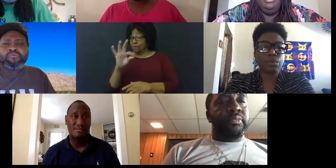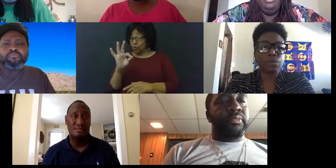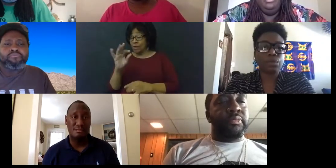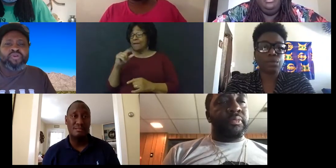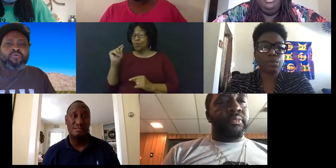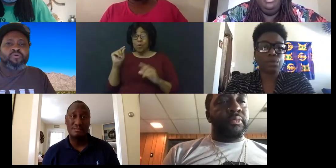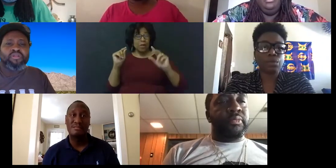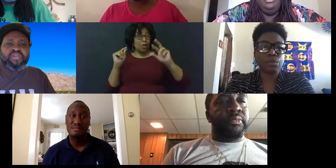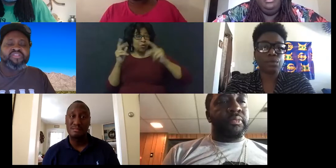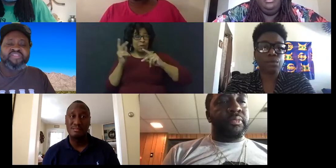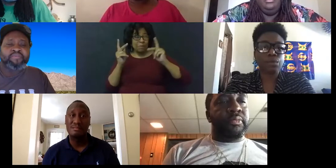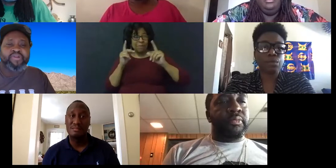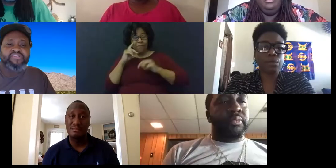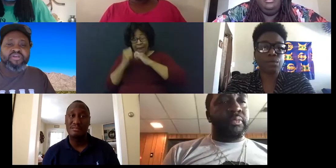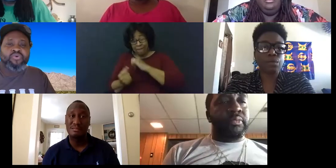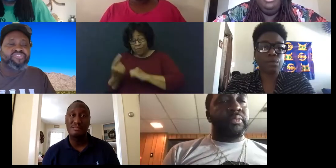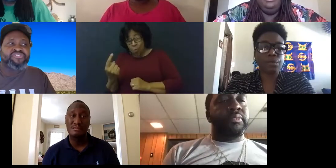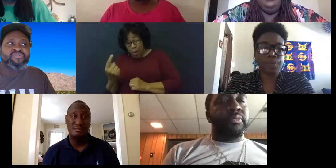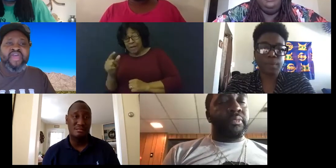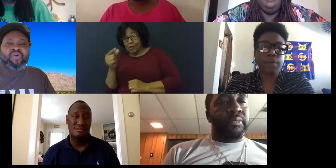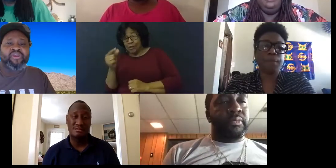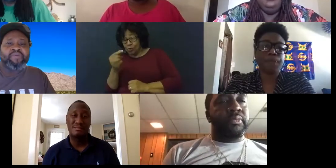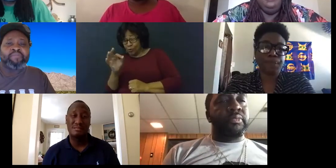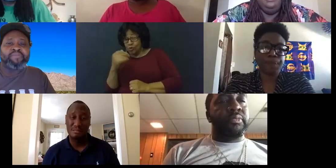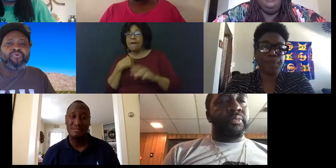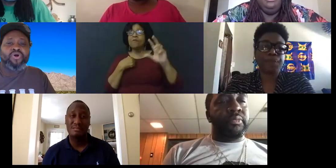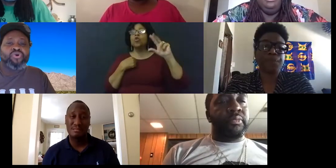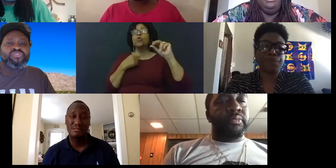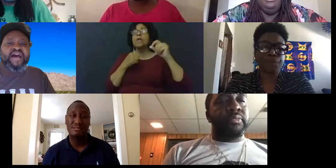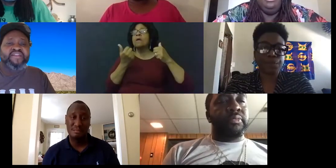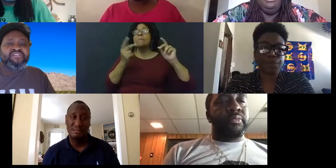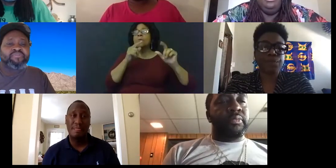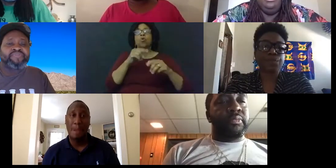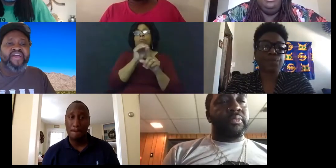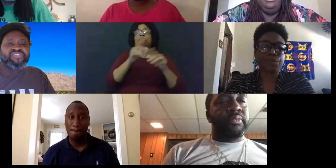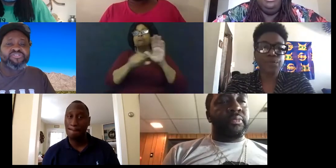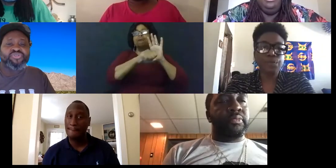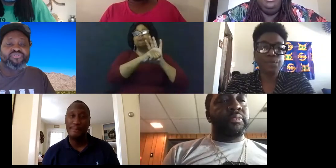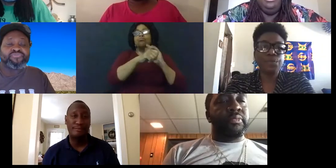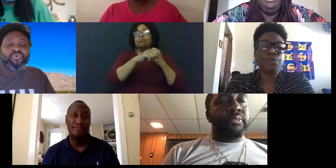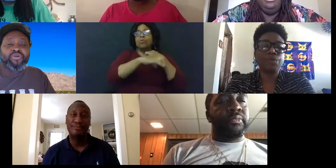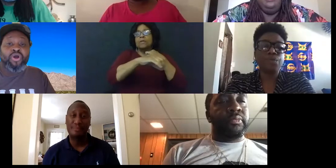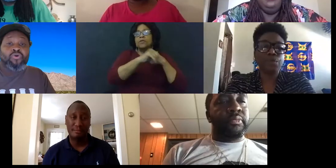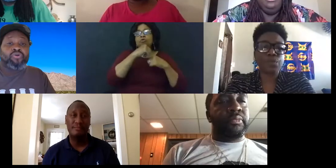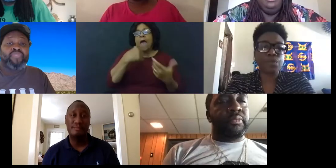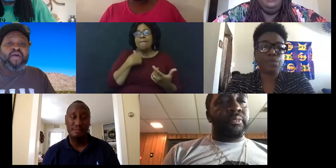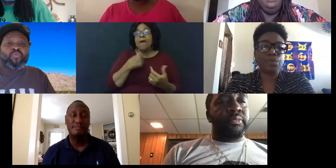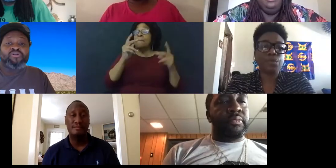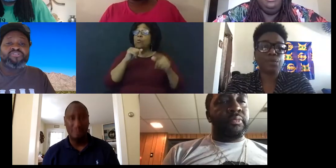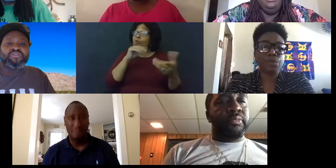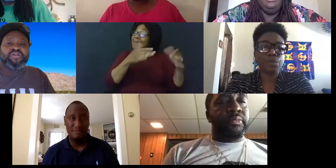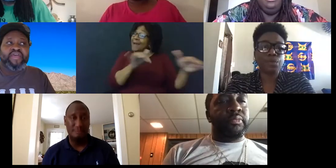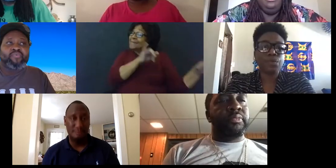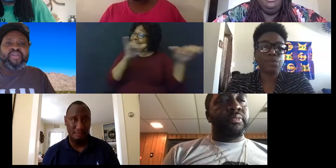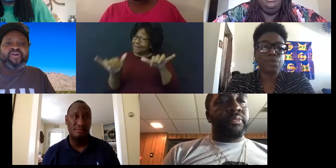who don't get the same press. We're still now hearing about people who died in similar fashions to George Floyd, or if not